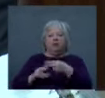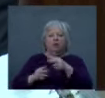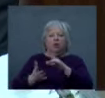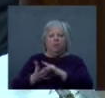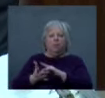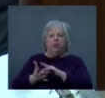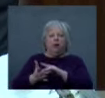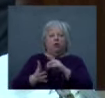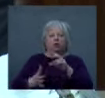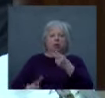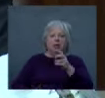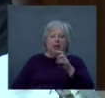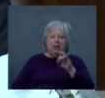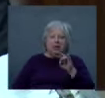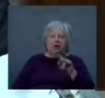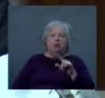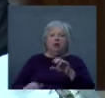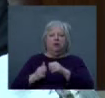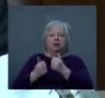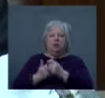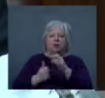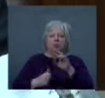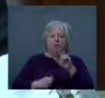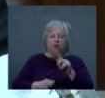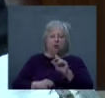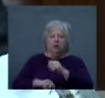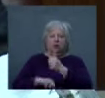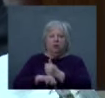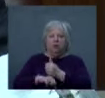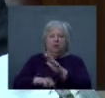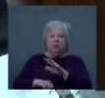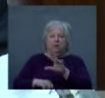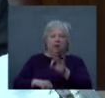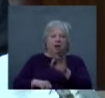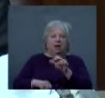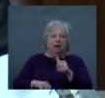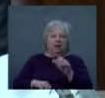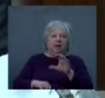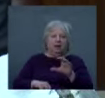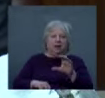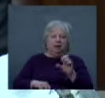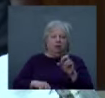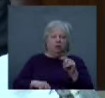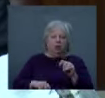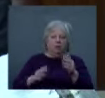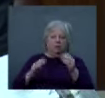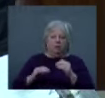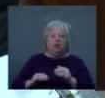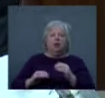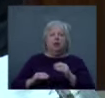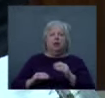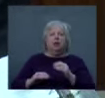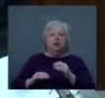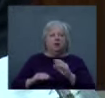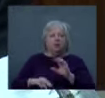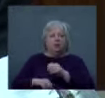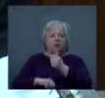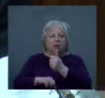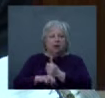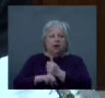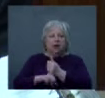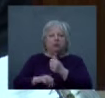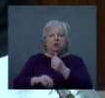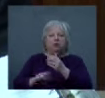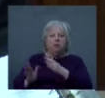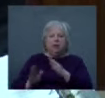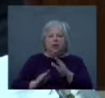Medical Hearing Associates of Arkansas, revised short form PDO, located at 5910 C Street. An ordinance to approve a plan zoning development,